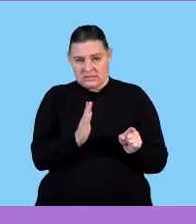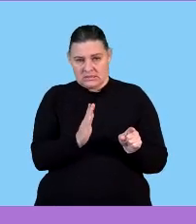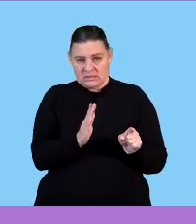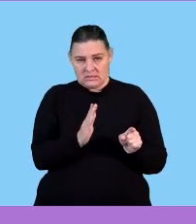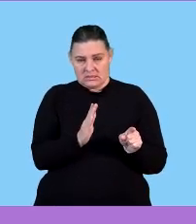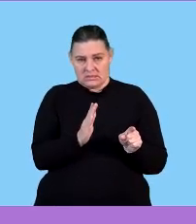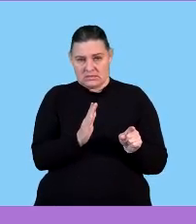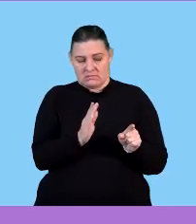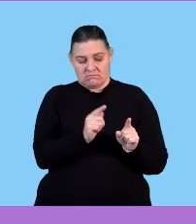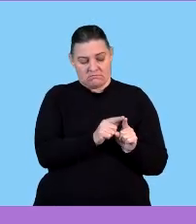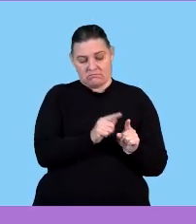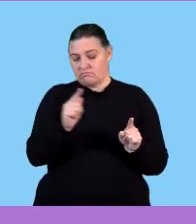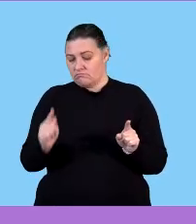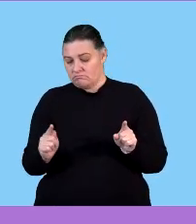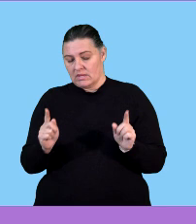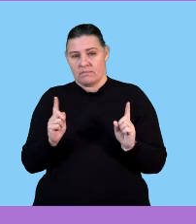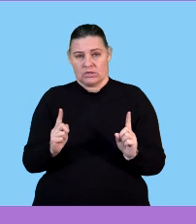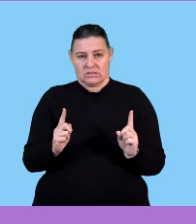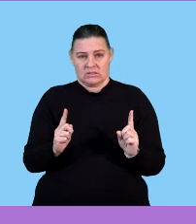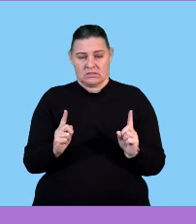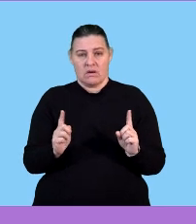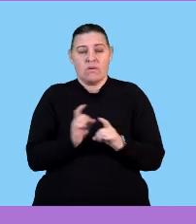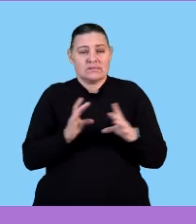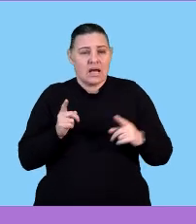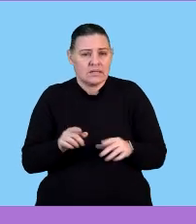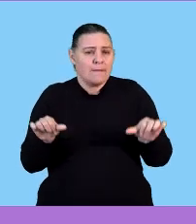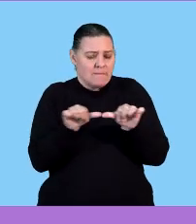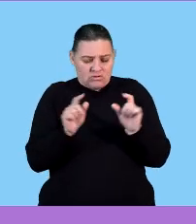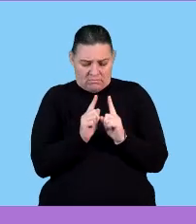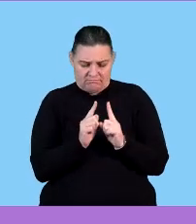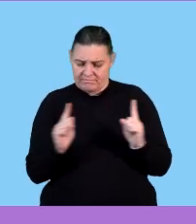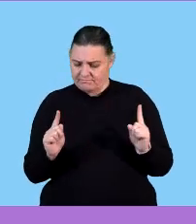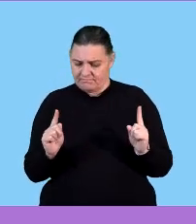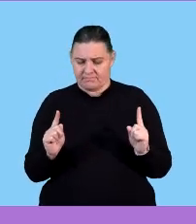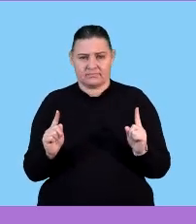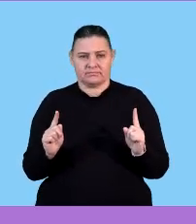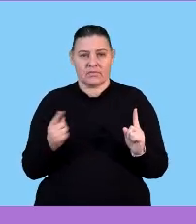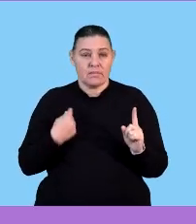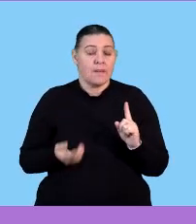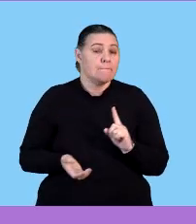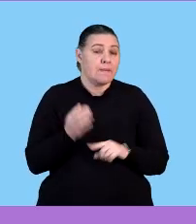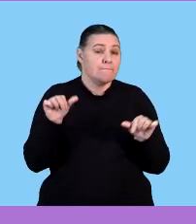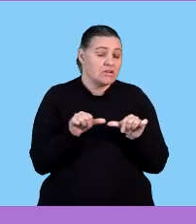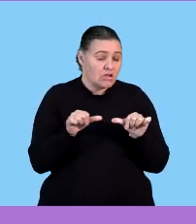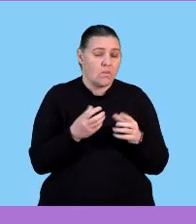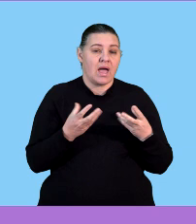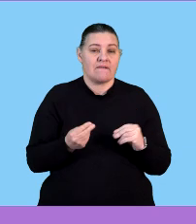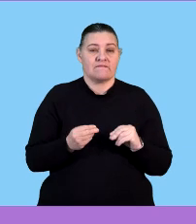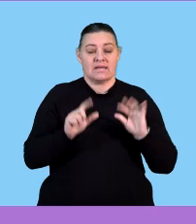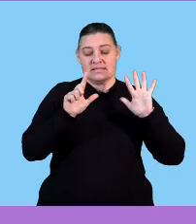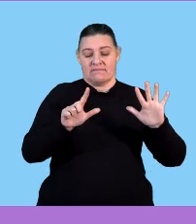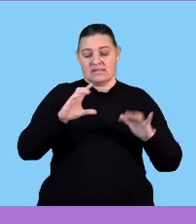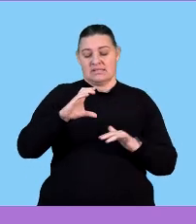and that point. That's where I've got to start. I've got to measure this distance. And when I measure that distance, I got